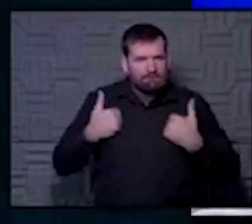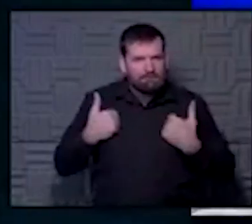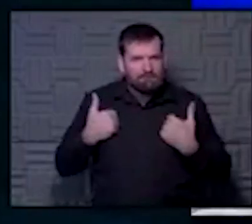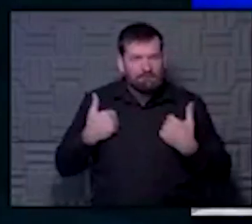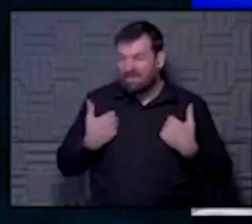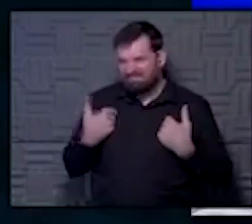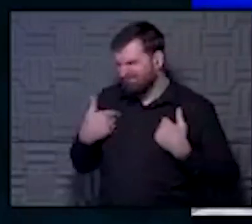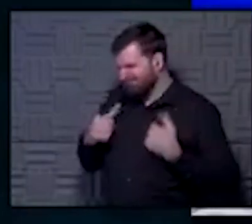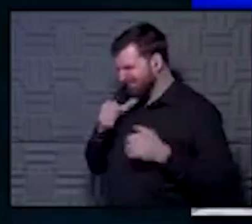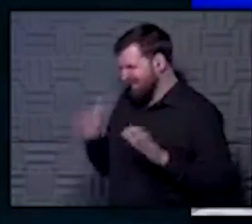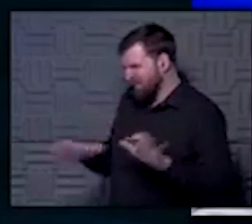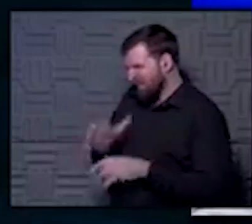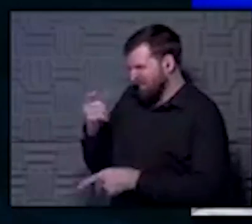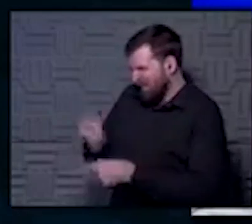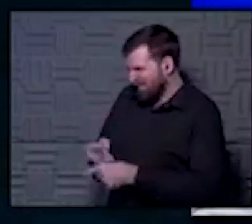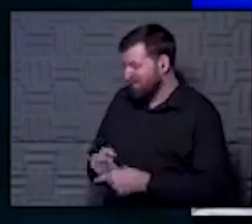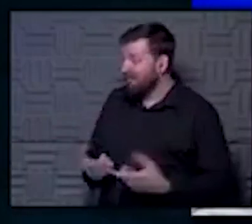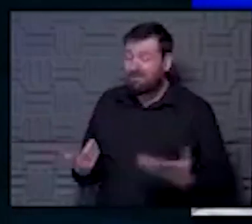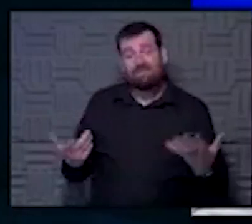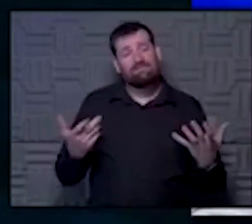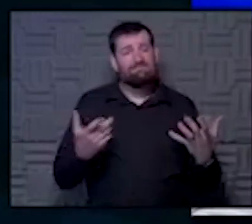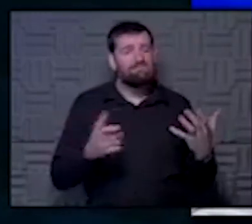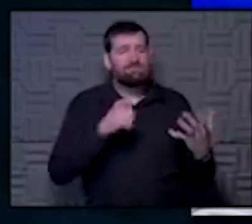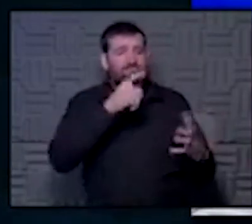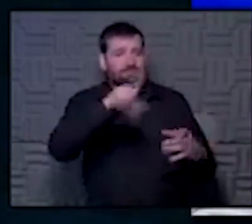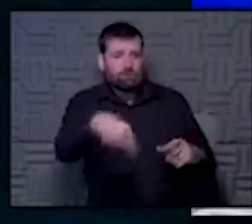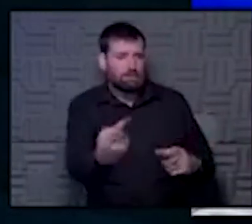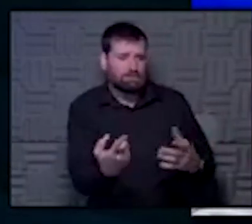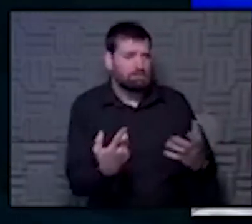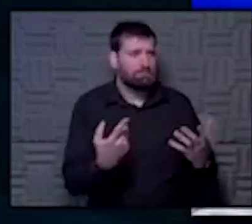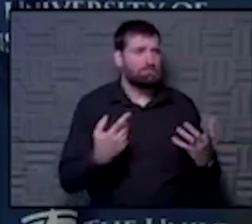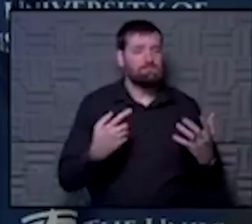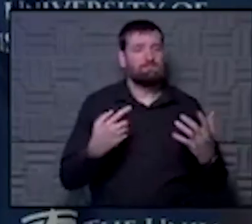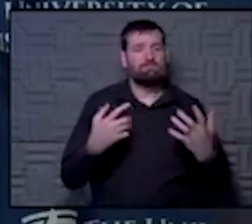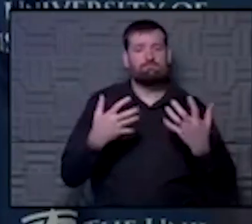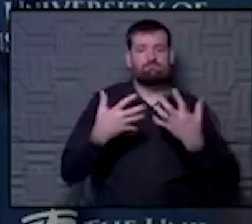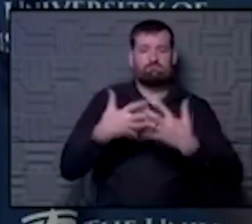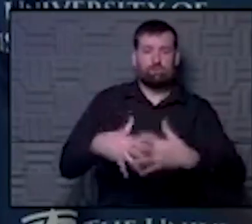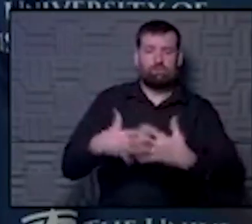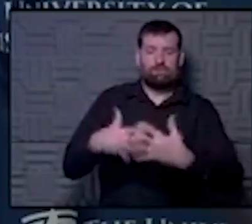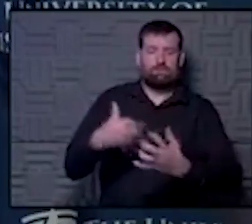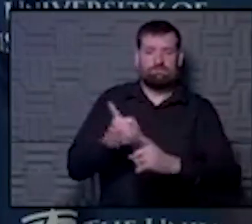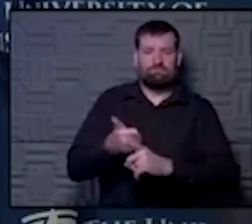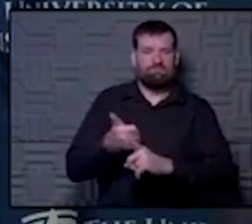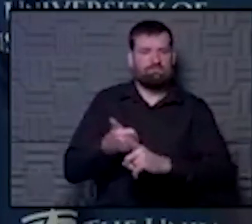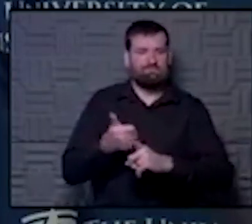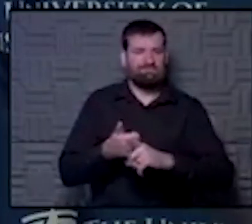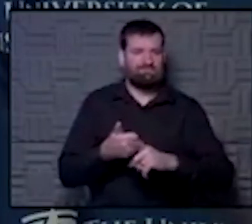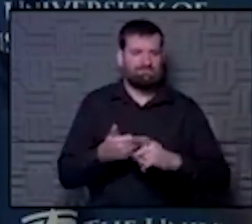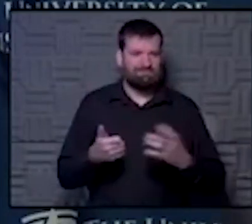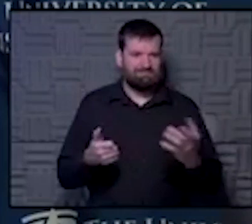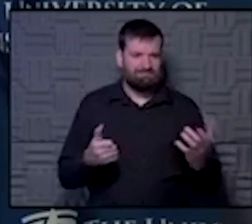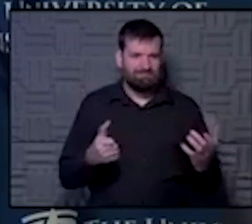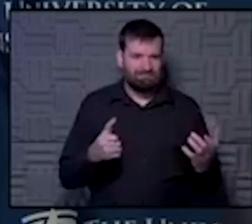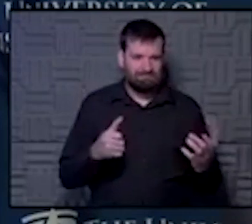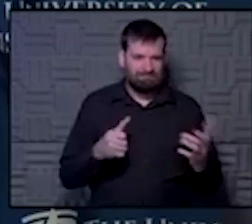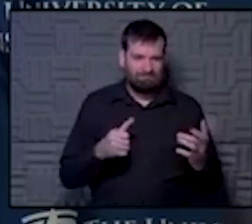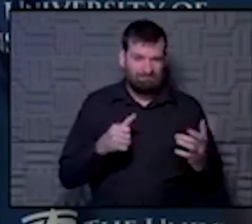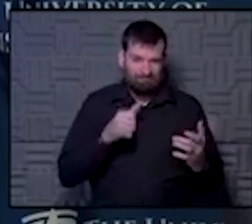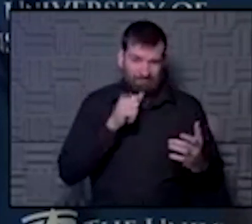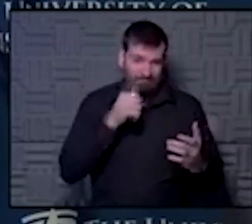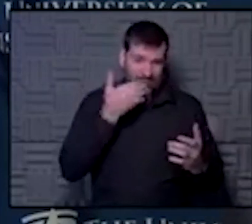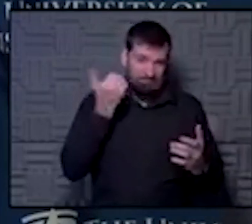weren't doing it right. Yeah, well, it's not only that, the machines are not really. It's not really the base machines we